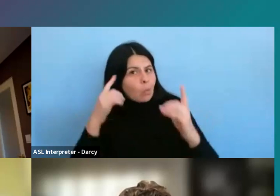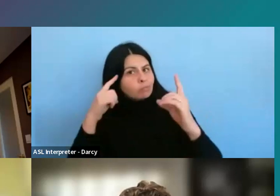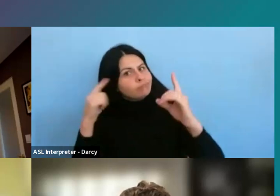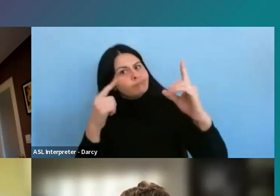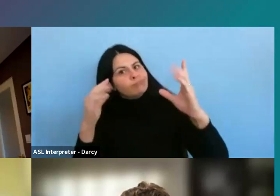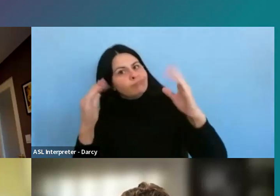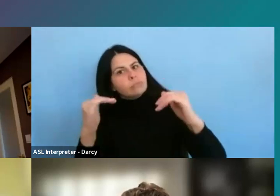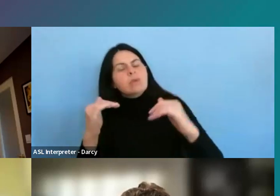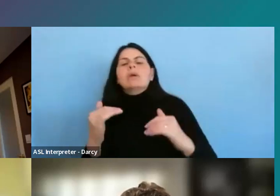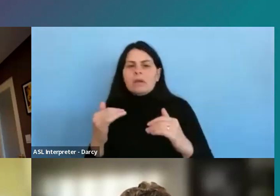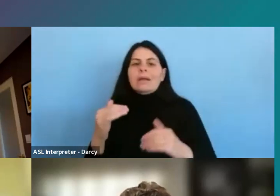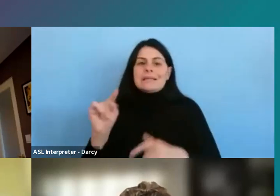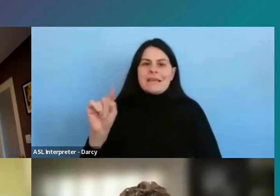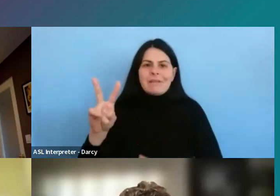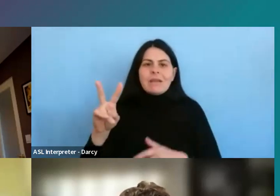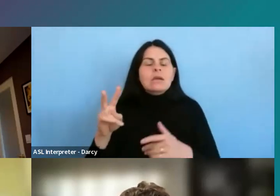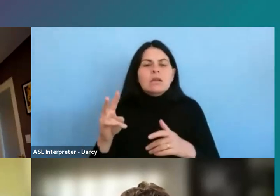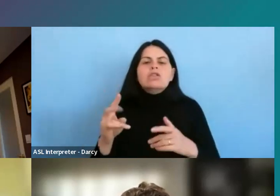as,